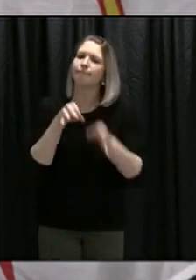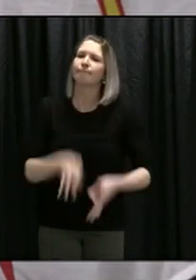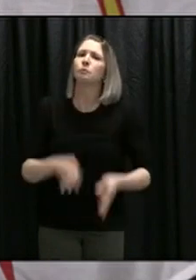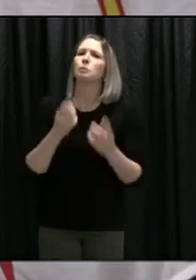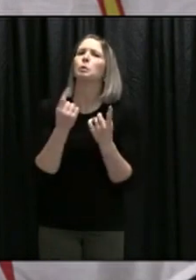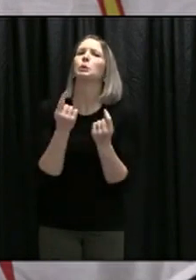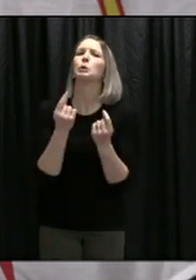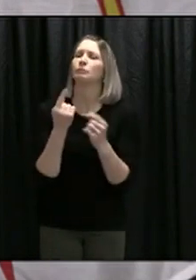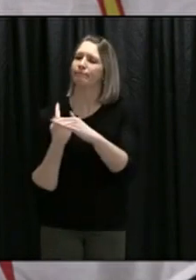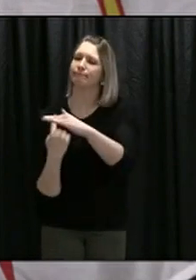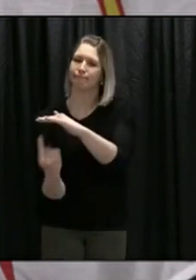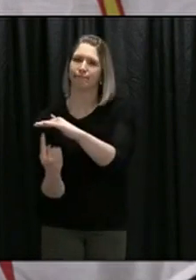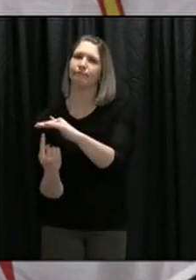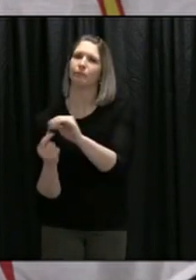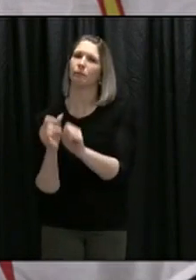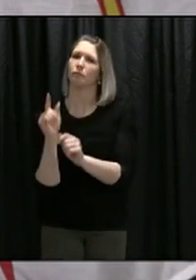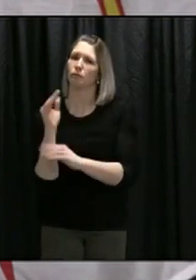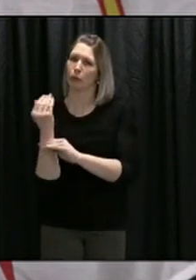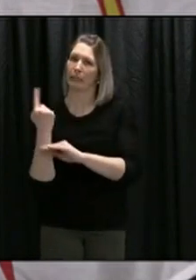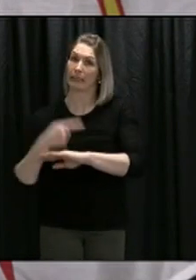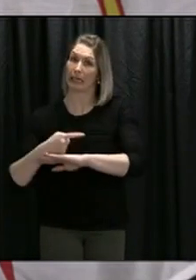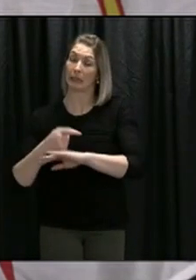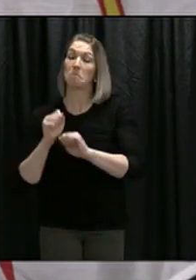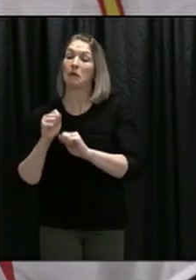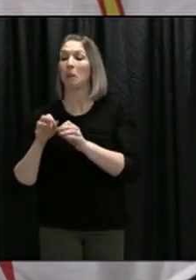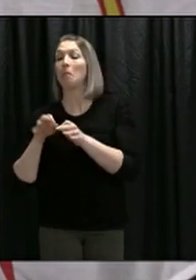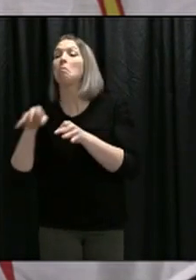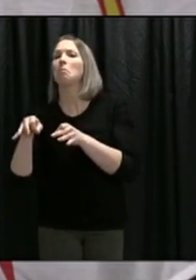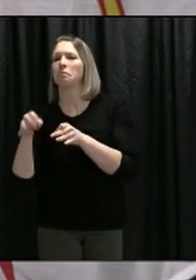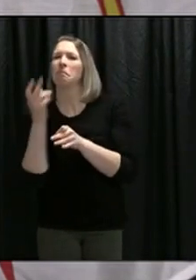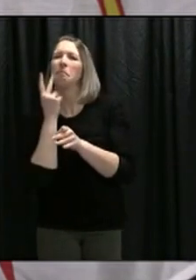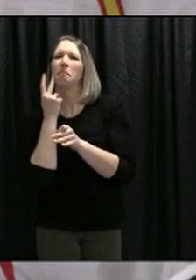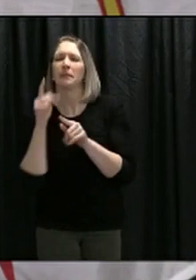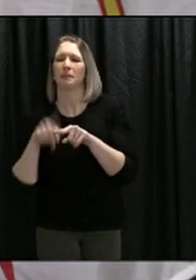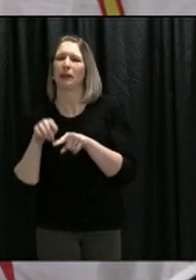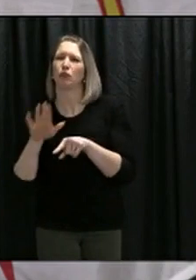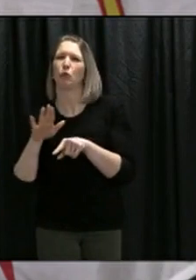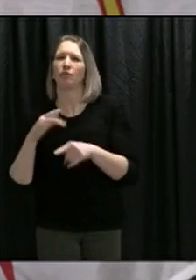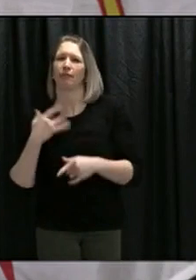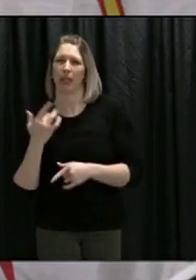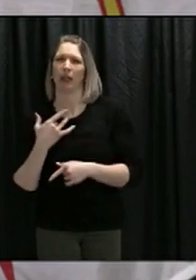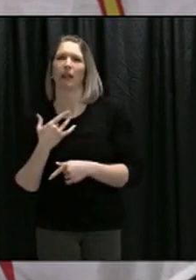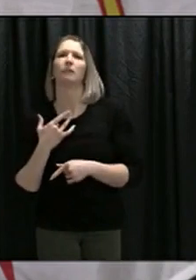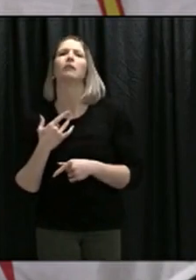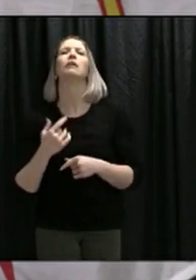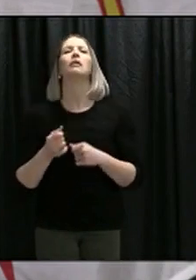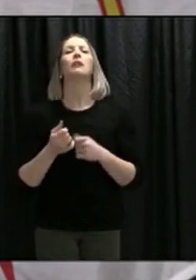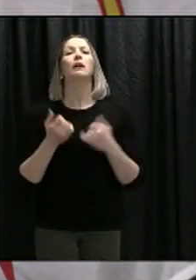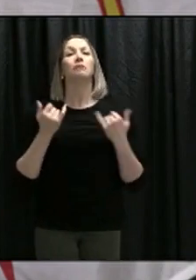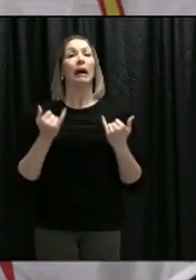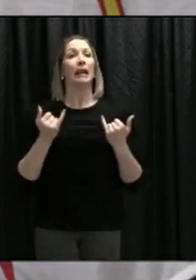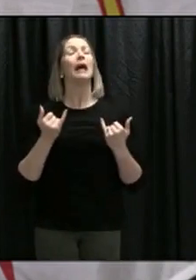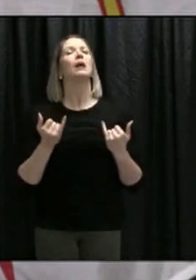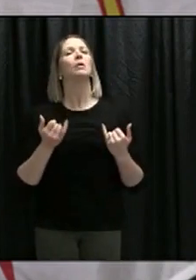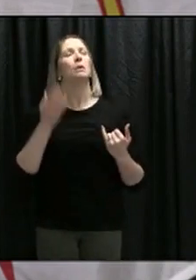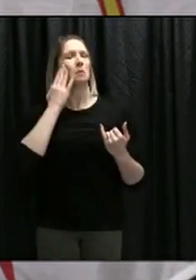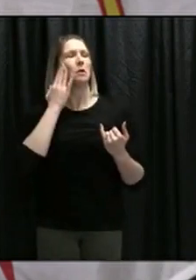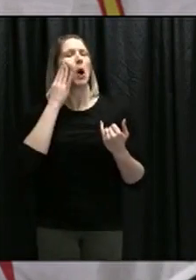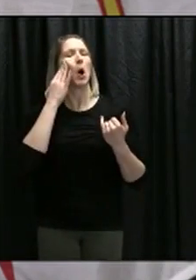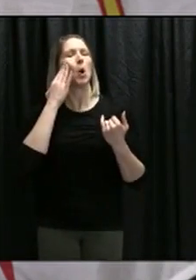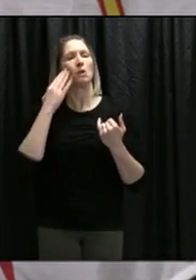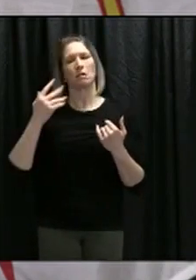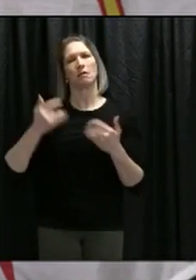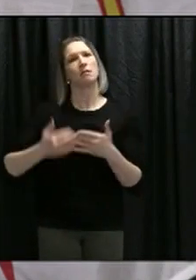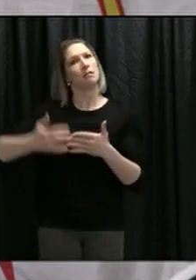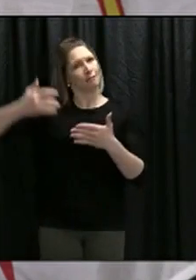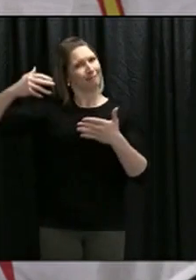The personal sacrifices we are making to reduce the spread of COVID-19 in our province have no doubt been difficult for all of us, and I want to